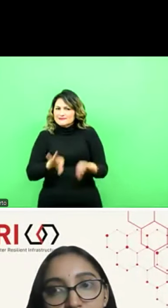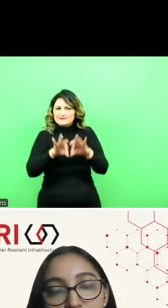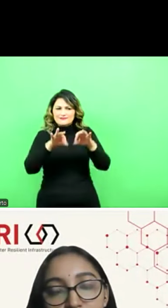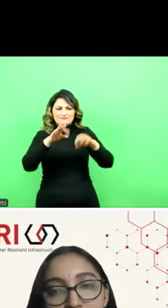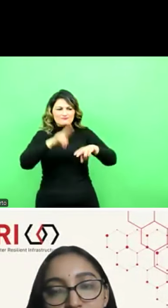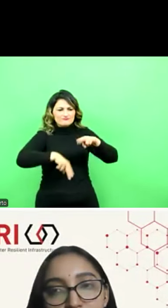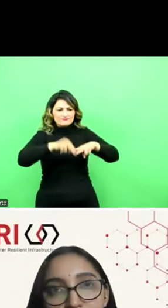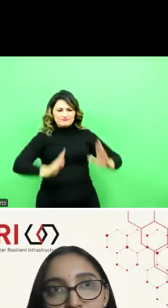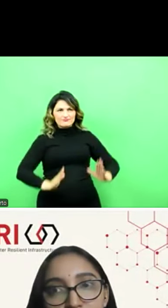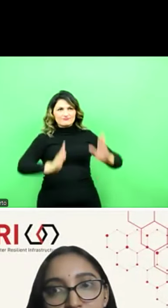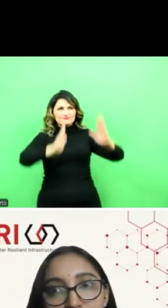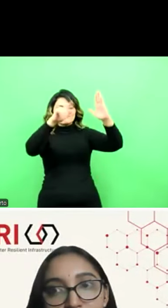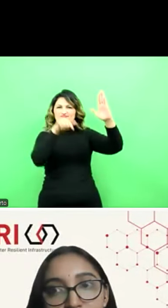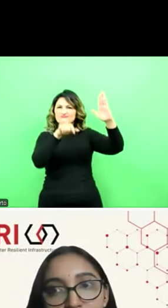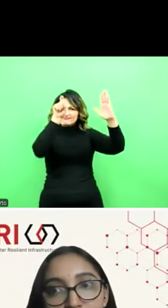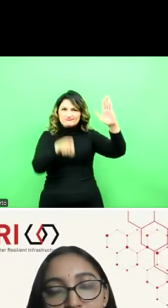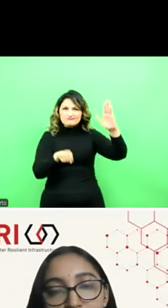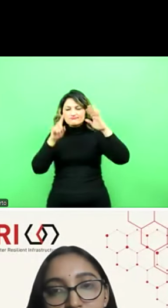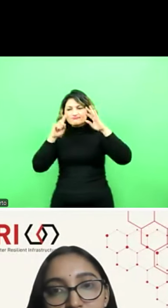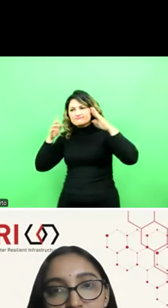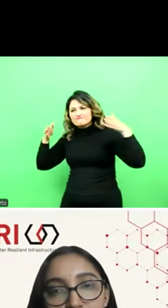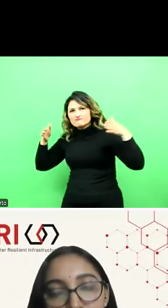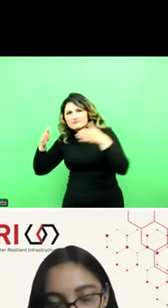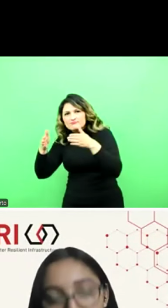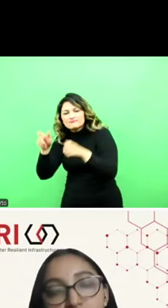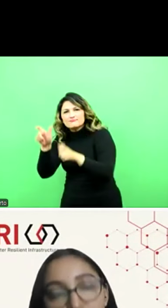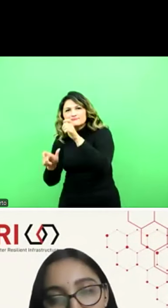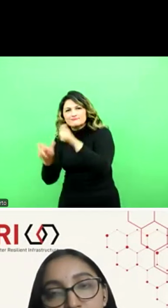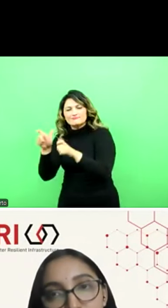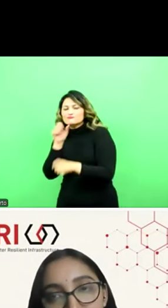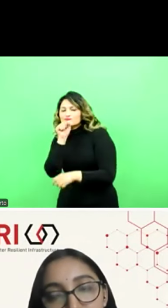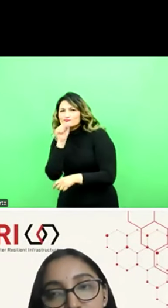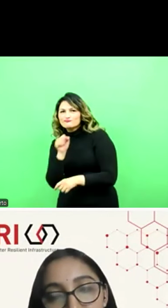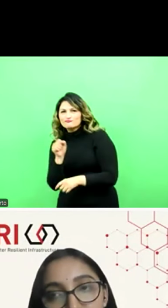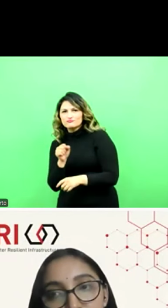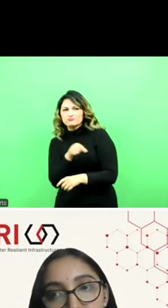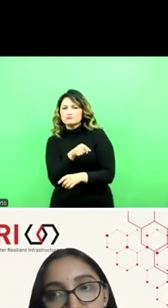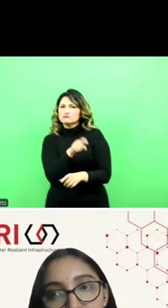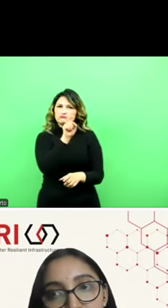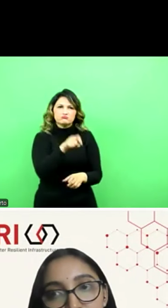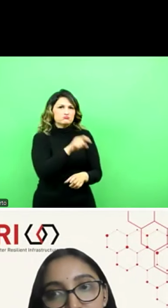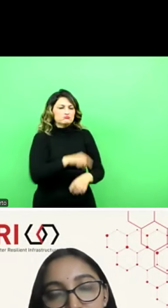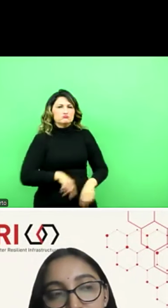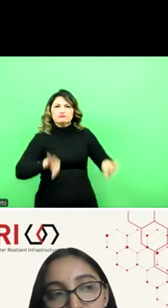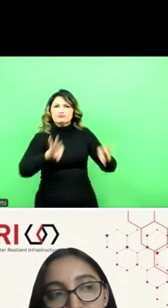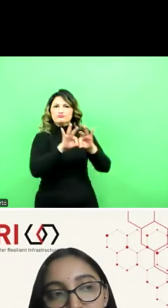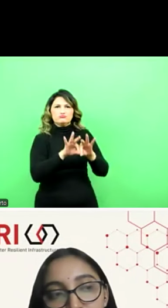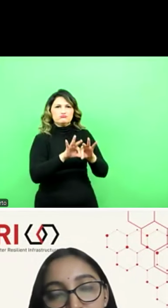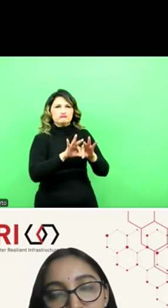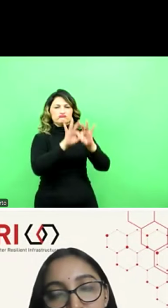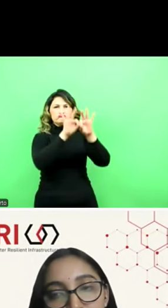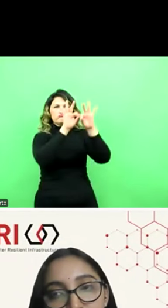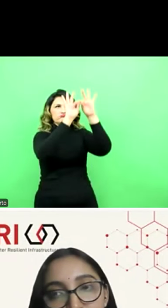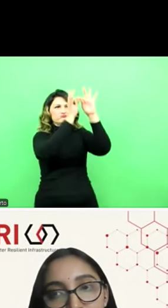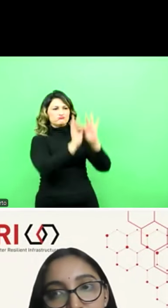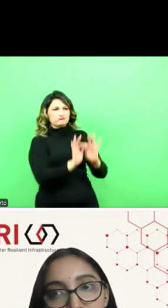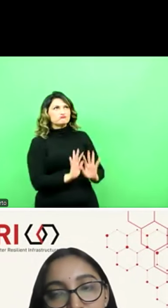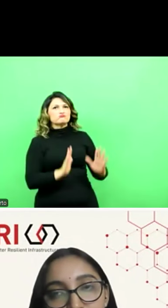see it very broader level, then there are 3 levels of impact. First is on public health, where, we have casualties,